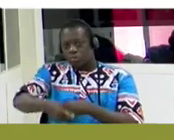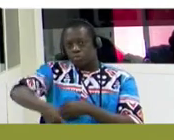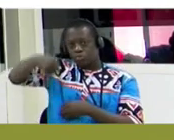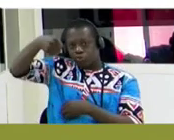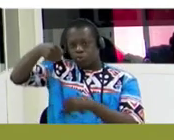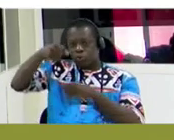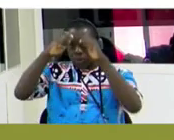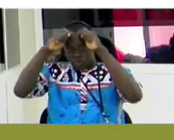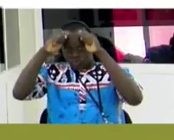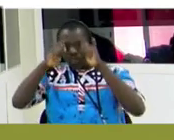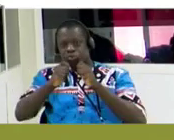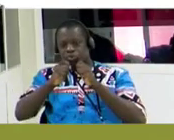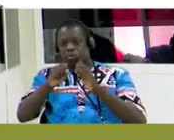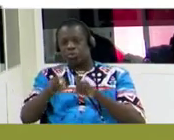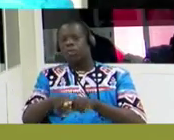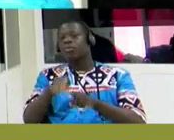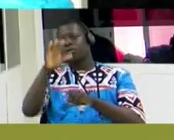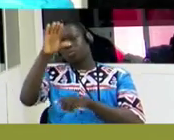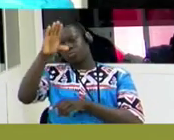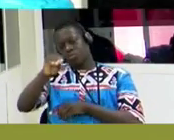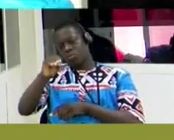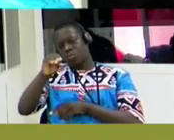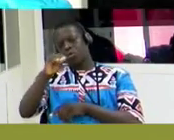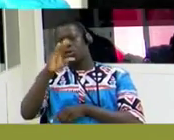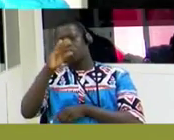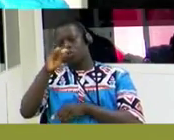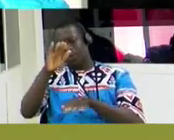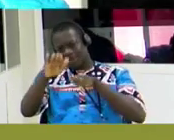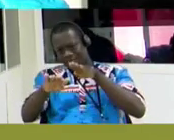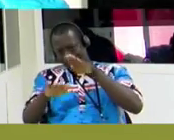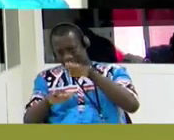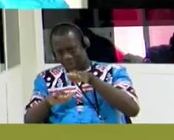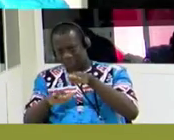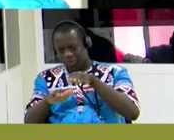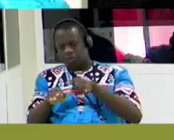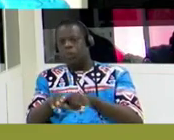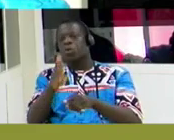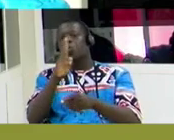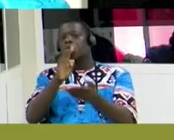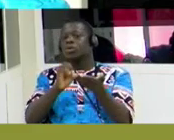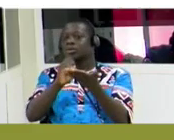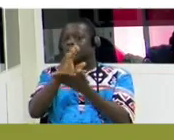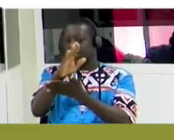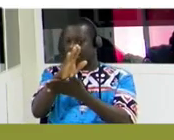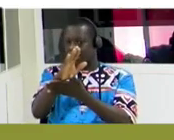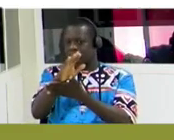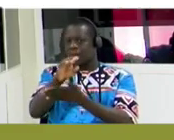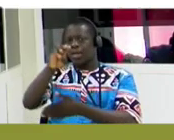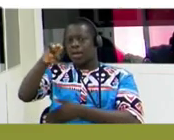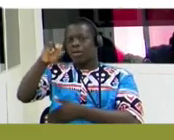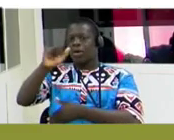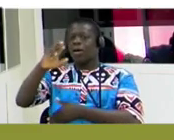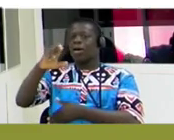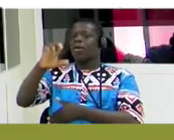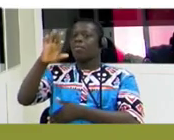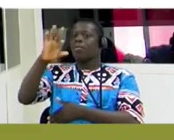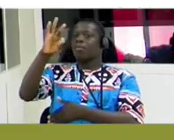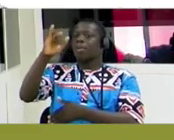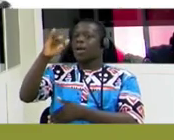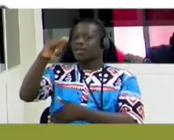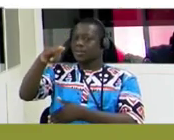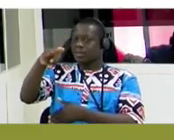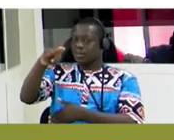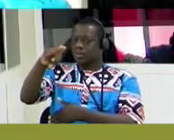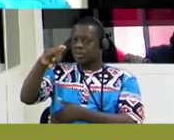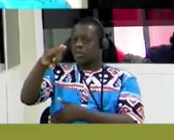take it step by step. Mm-hmm. Who would be giving the instructions? Martin, Alhaji Martin. And who would